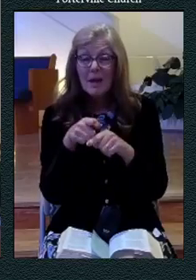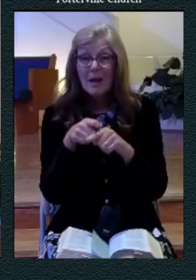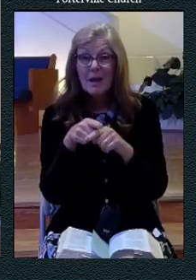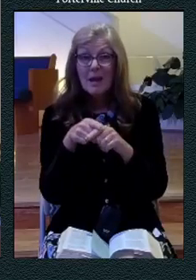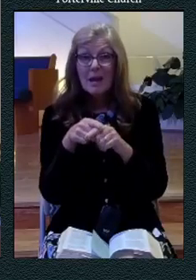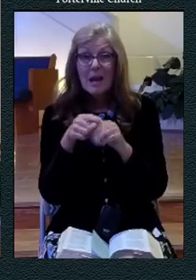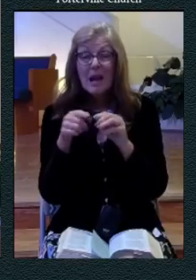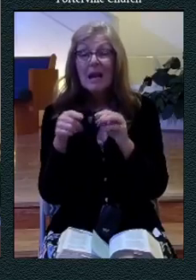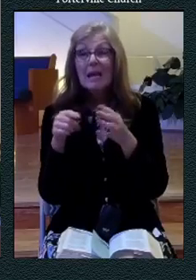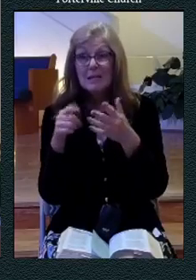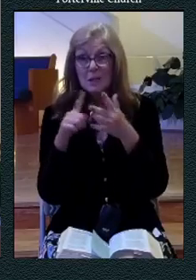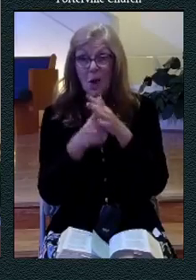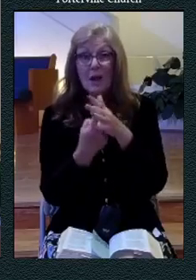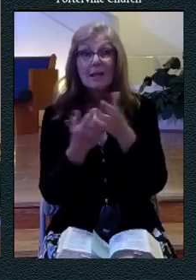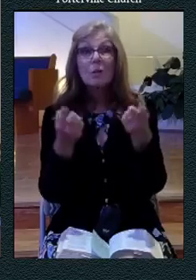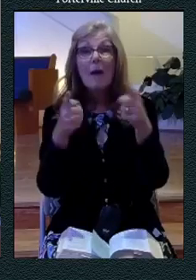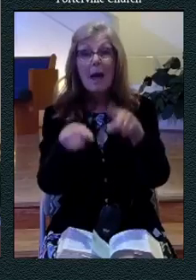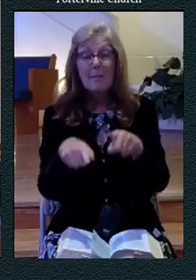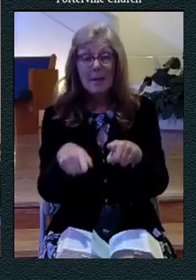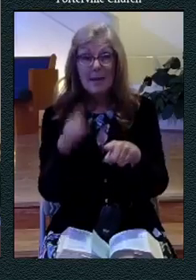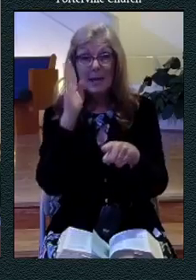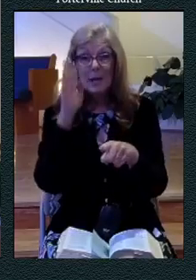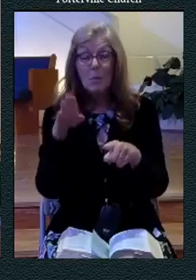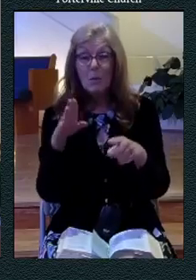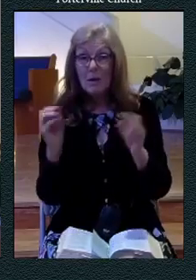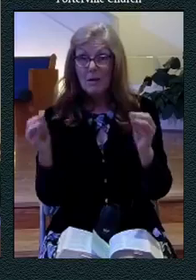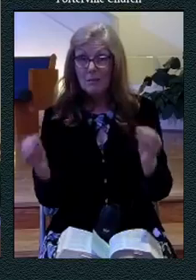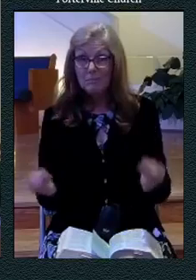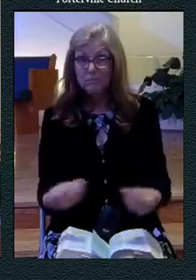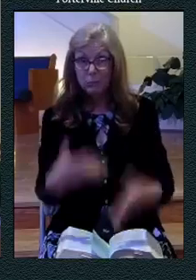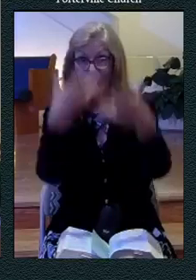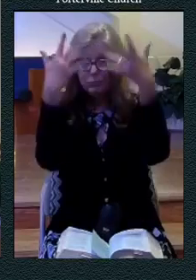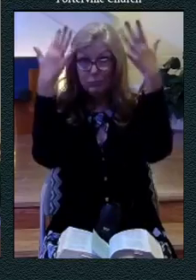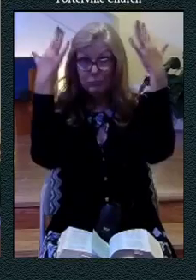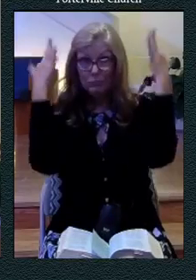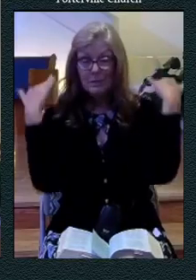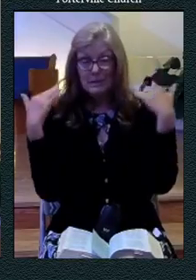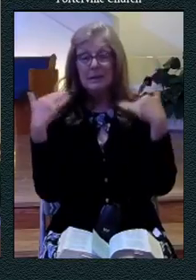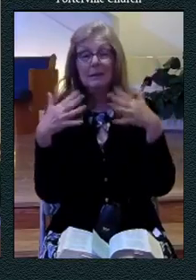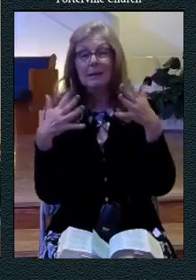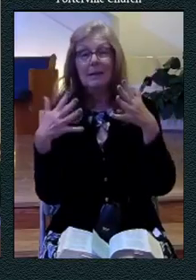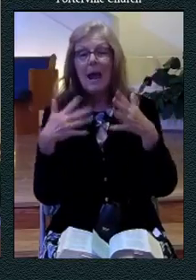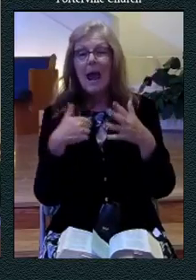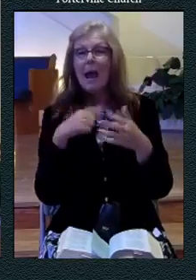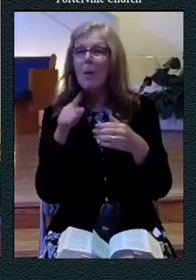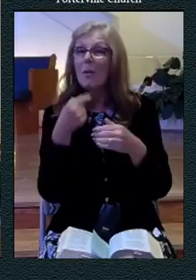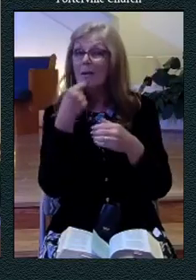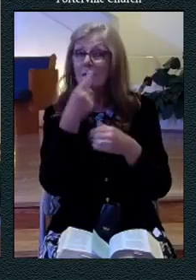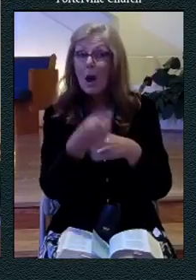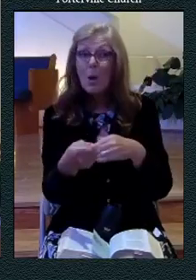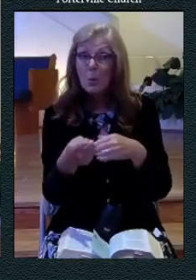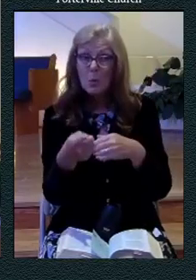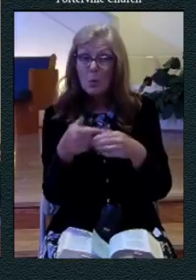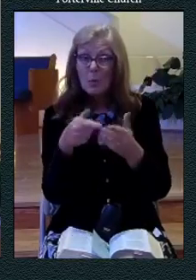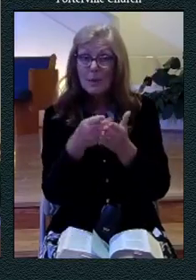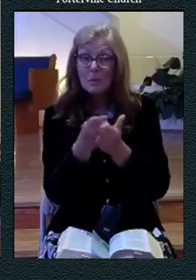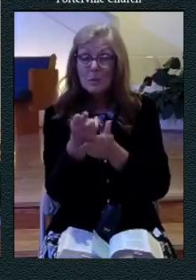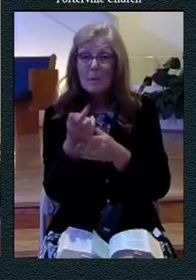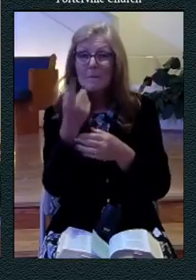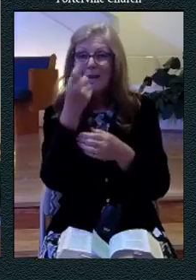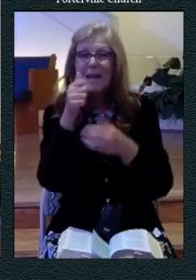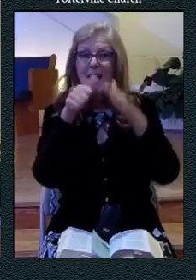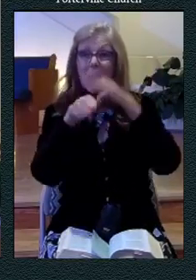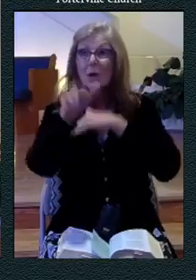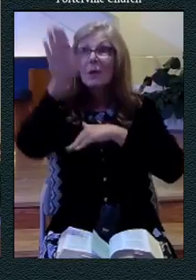is curling and is about ready to break on our heads. And I only say these things because under his